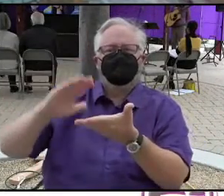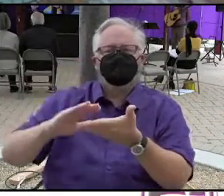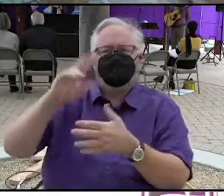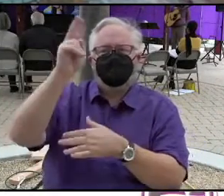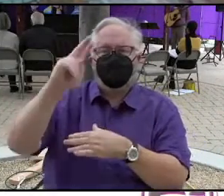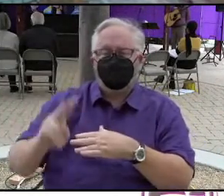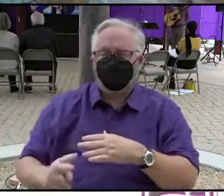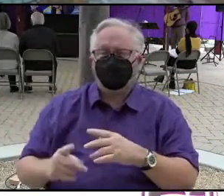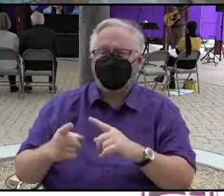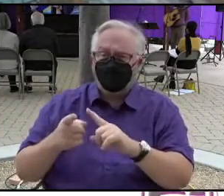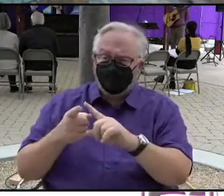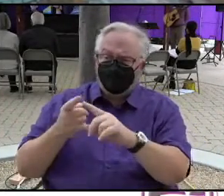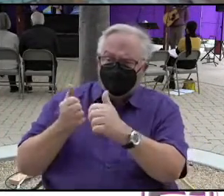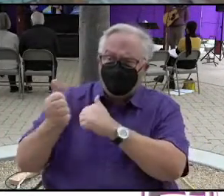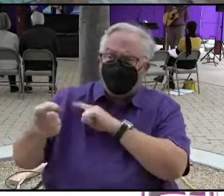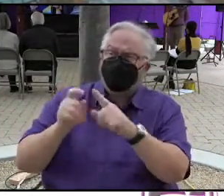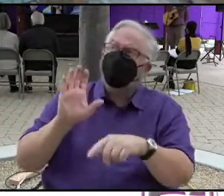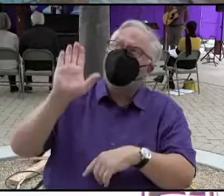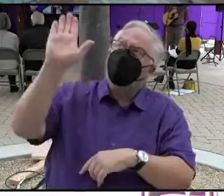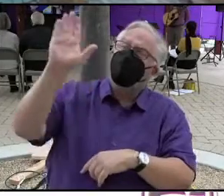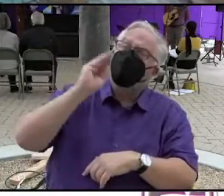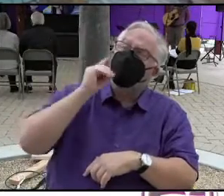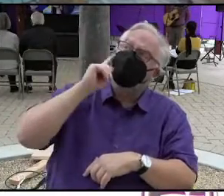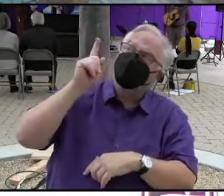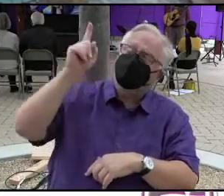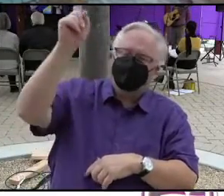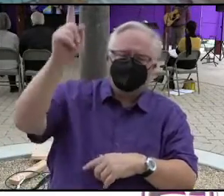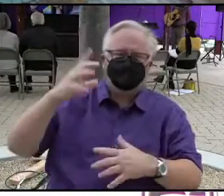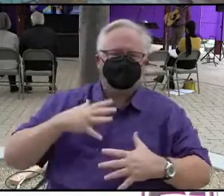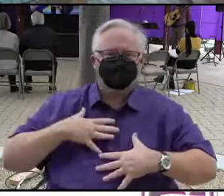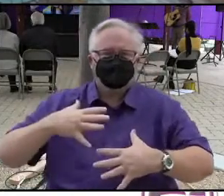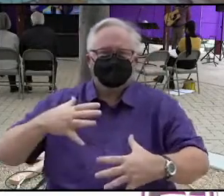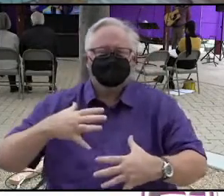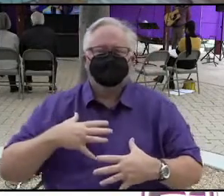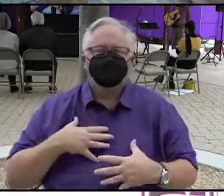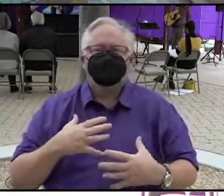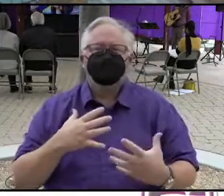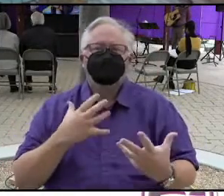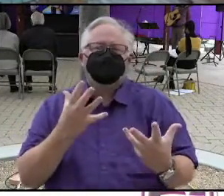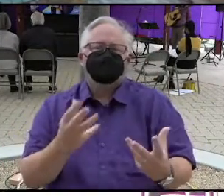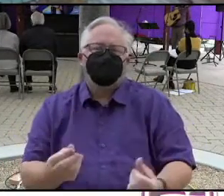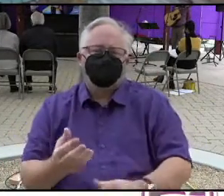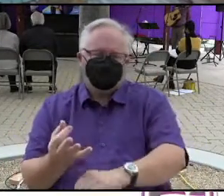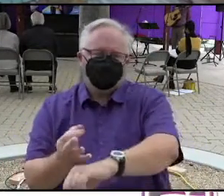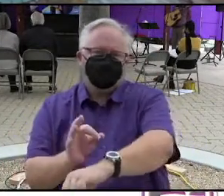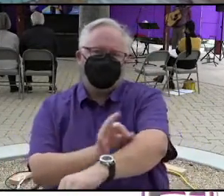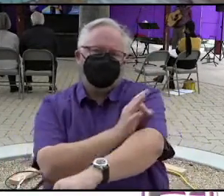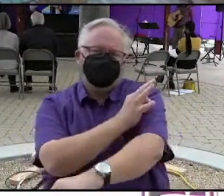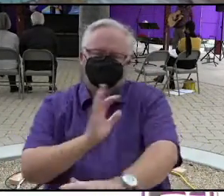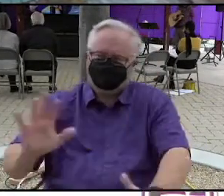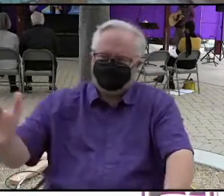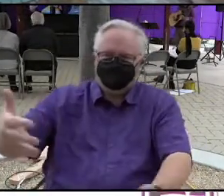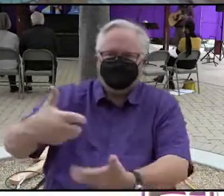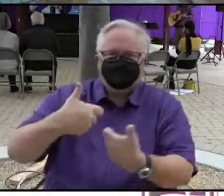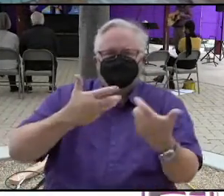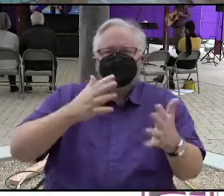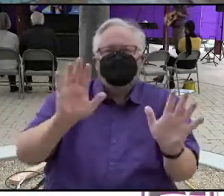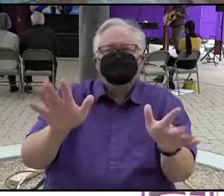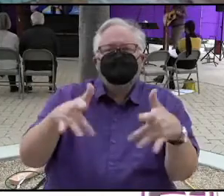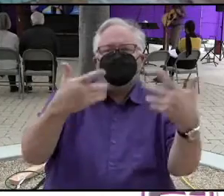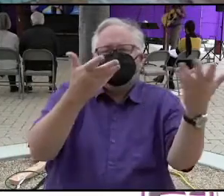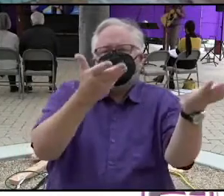she'd ever known, she caught her breath at the warm embrace of soft feathers as they gently carried